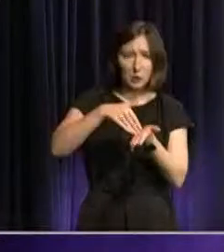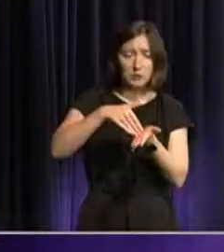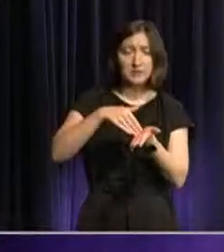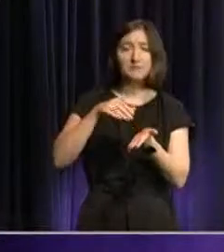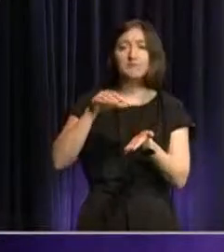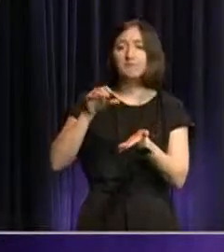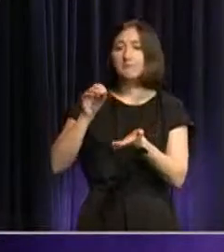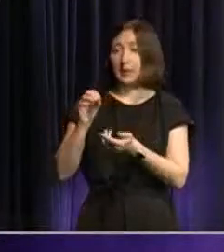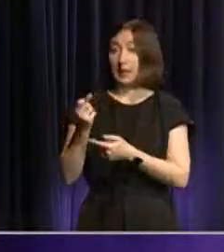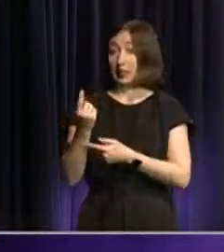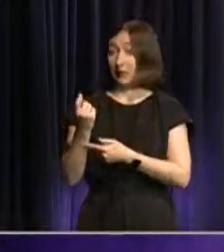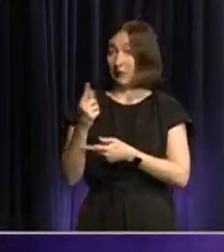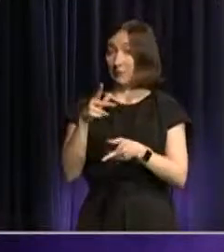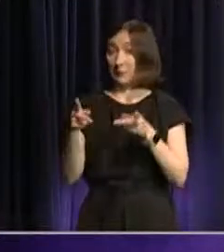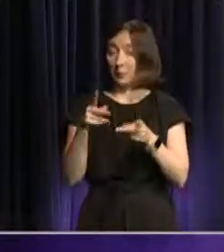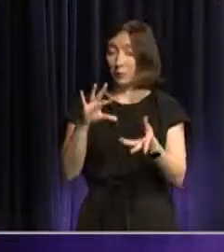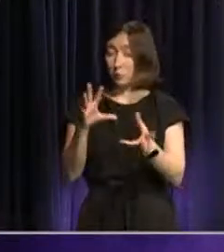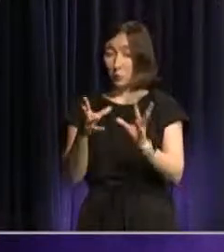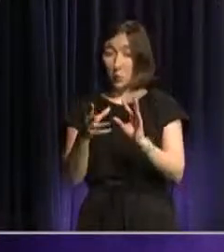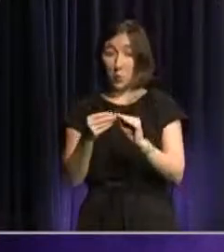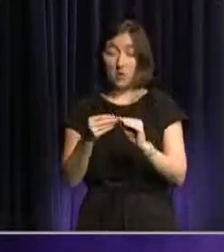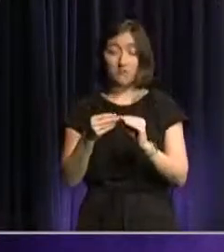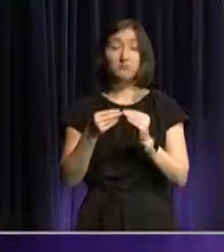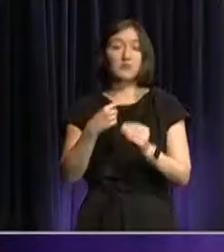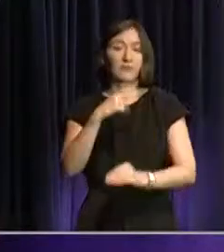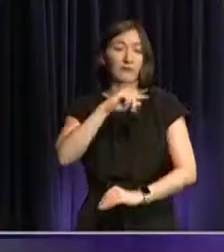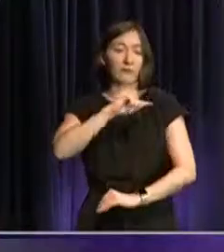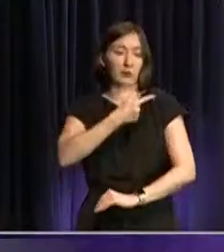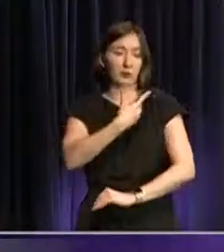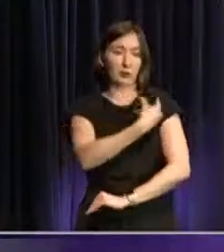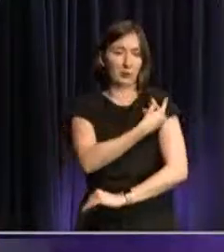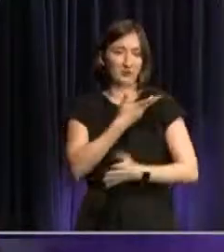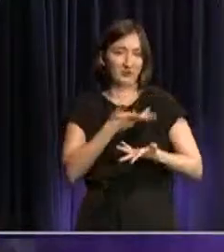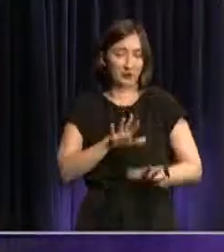319,011 people in Bexar County have received their first dose, and